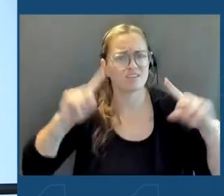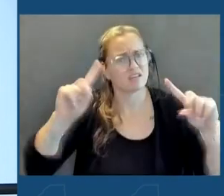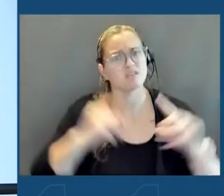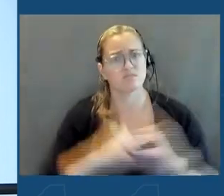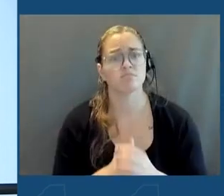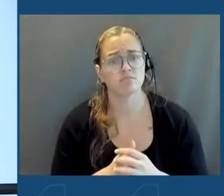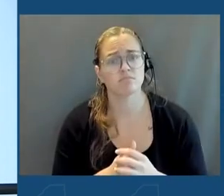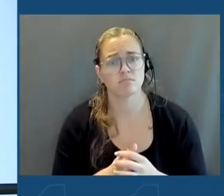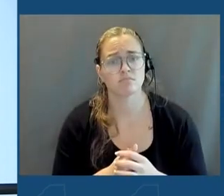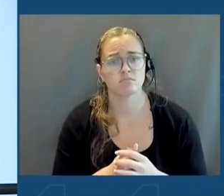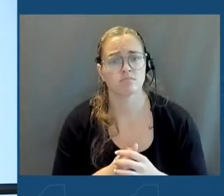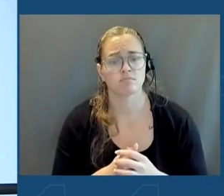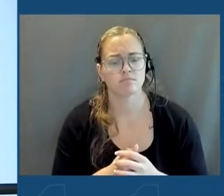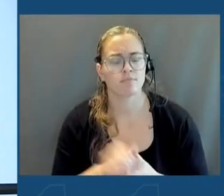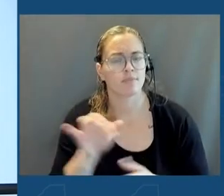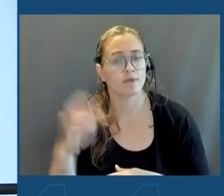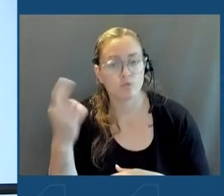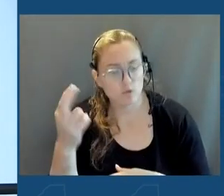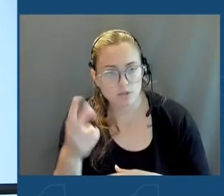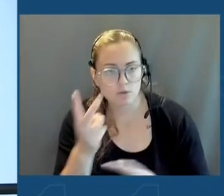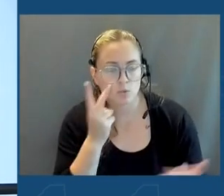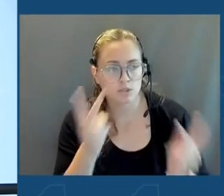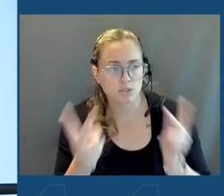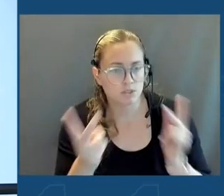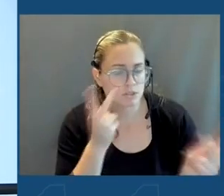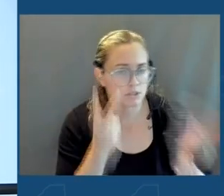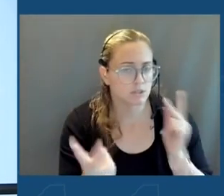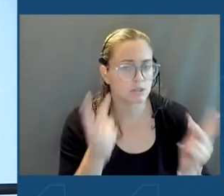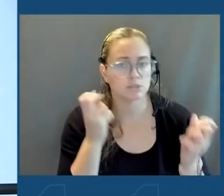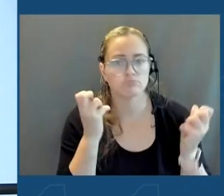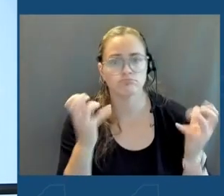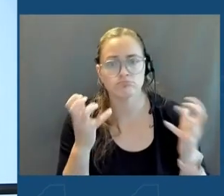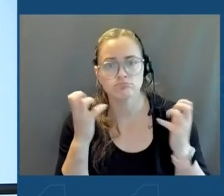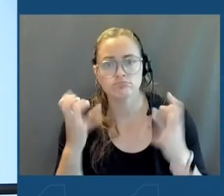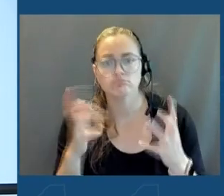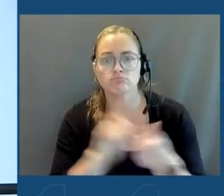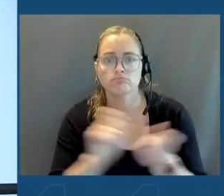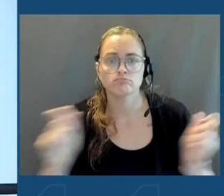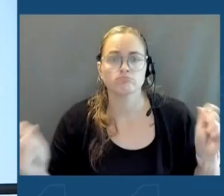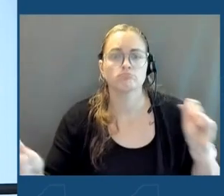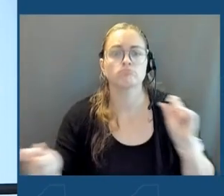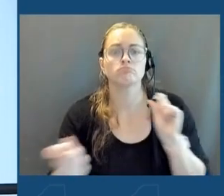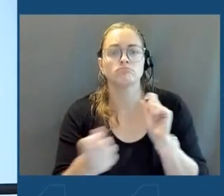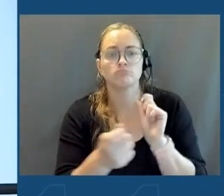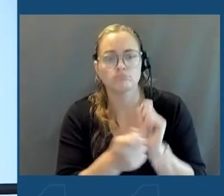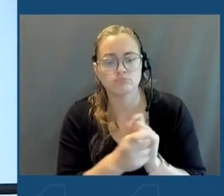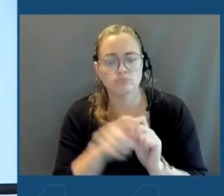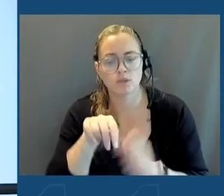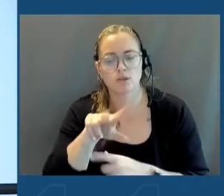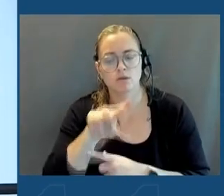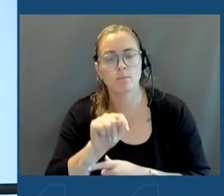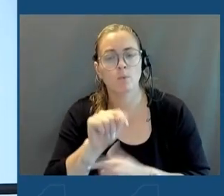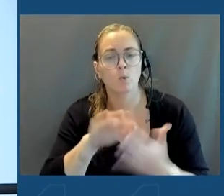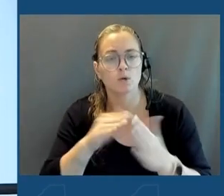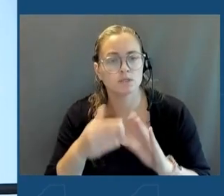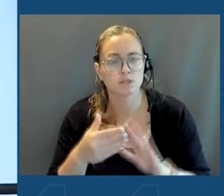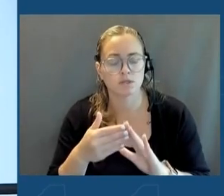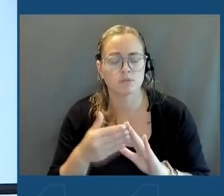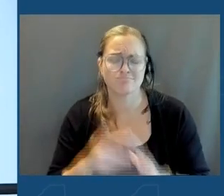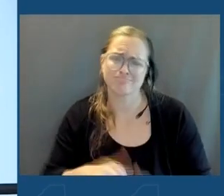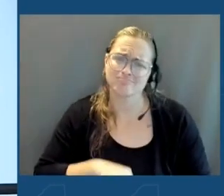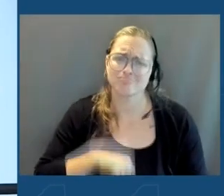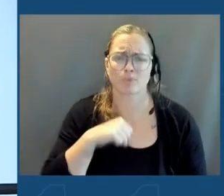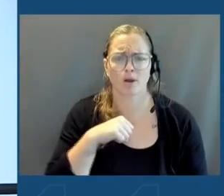And that's why we're seeing so much transformation here in the Port City. So we are so proud